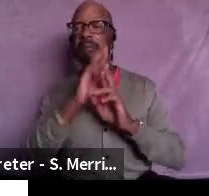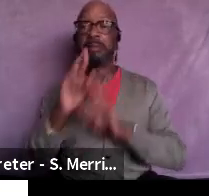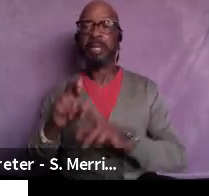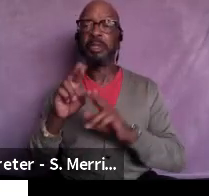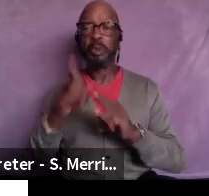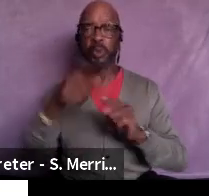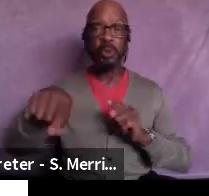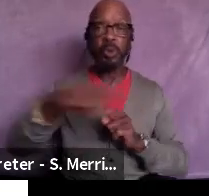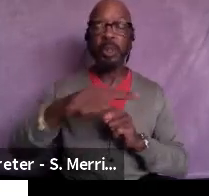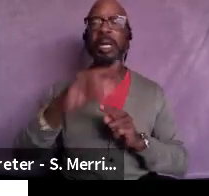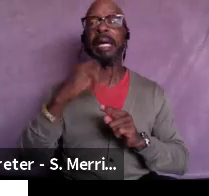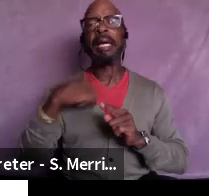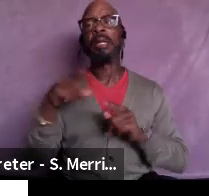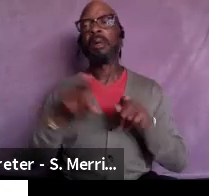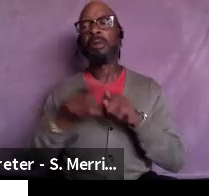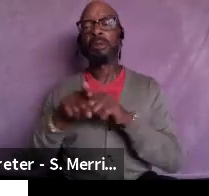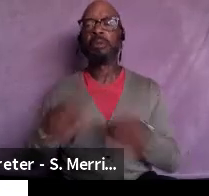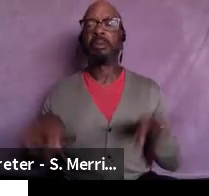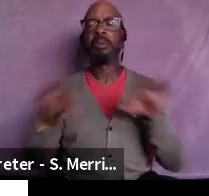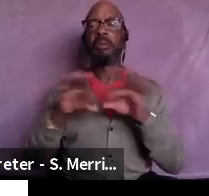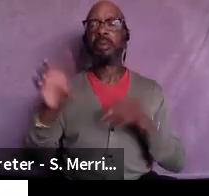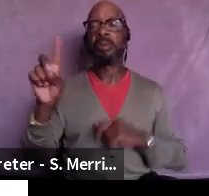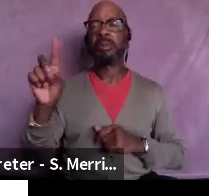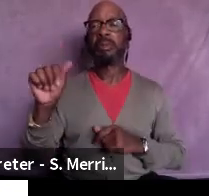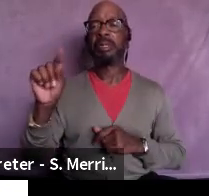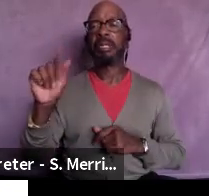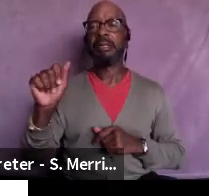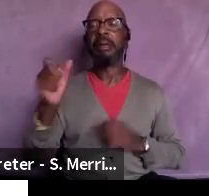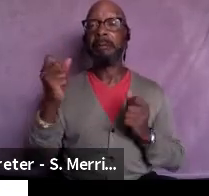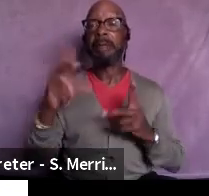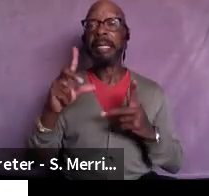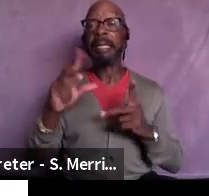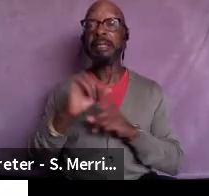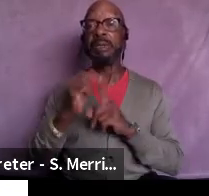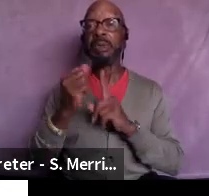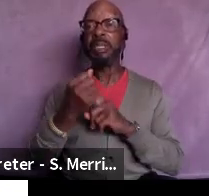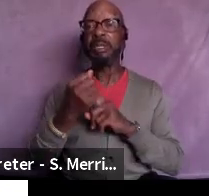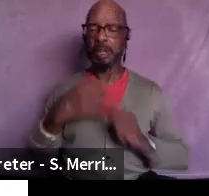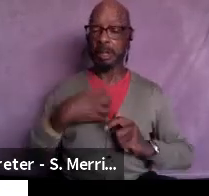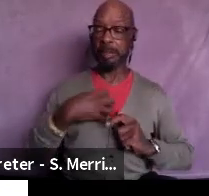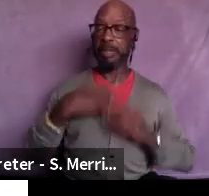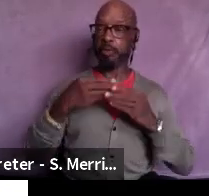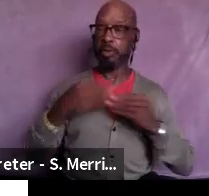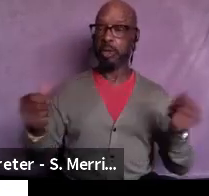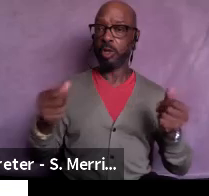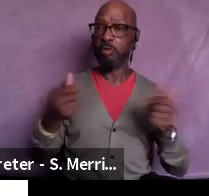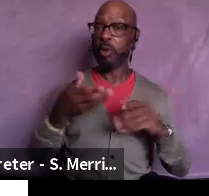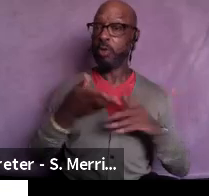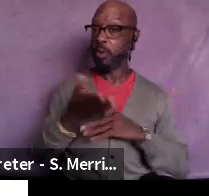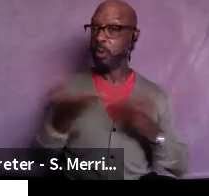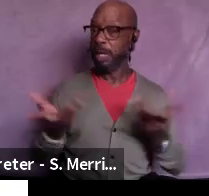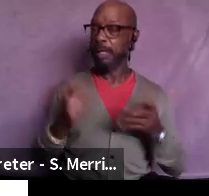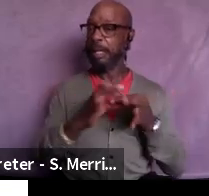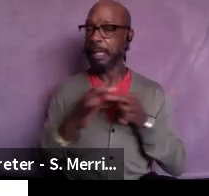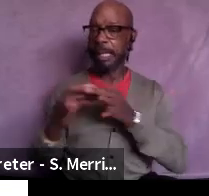certain relevant data. In many instances, complaints are then resolved through cooperative efforts with the covered